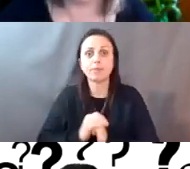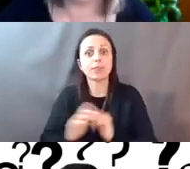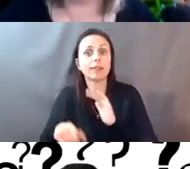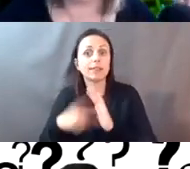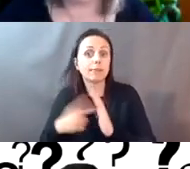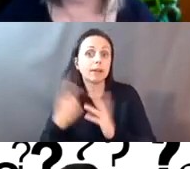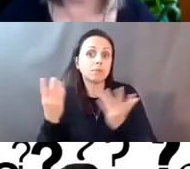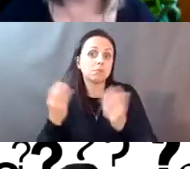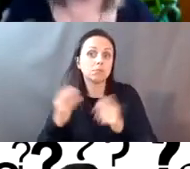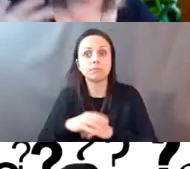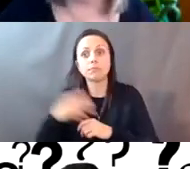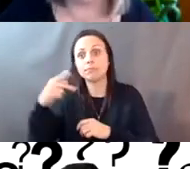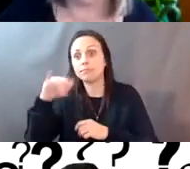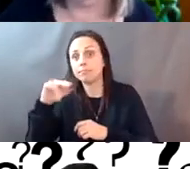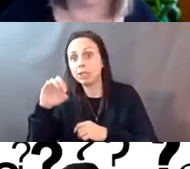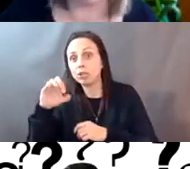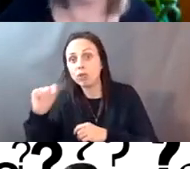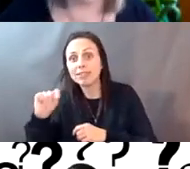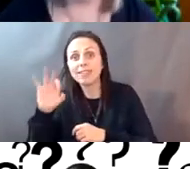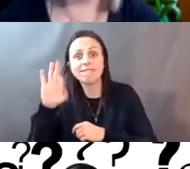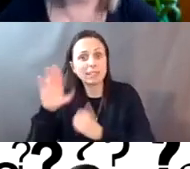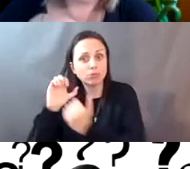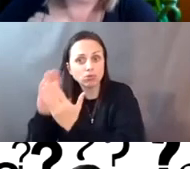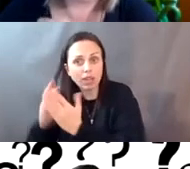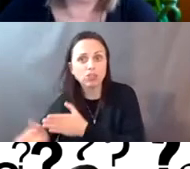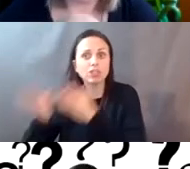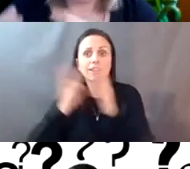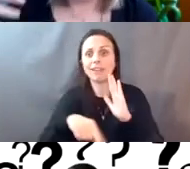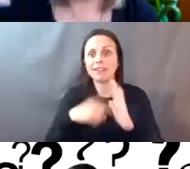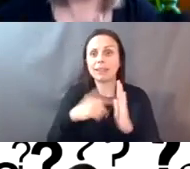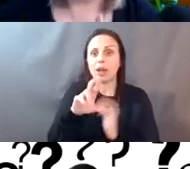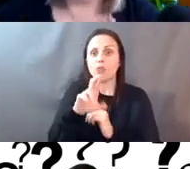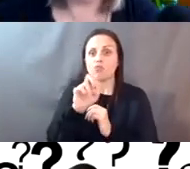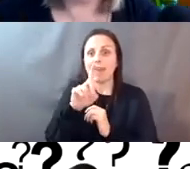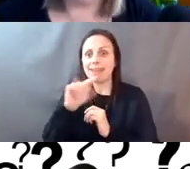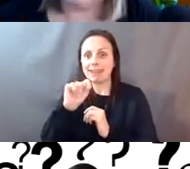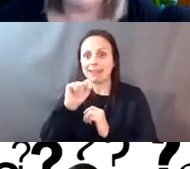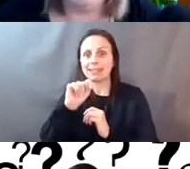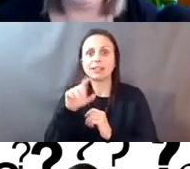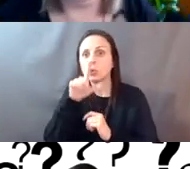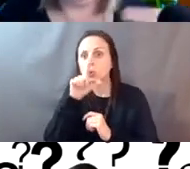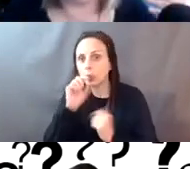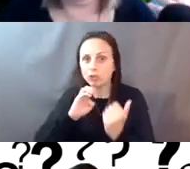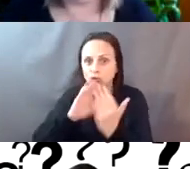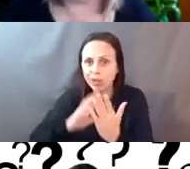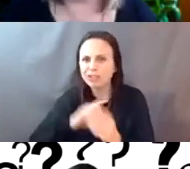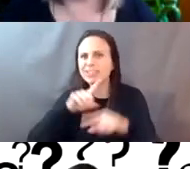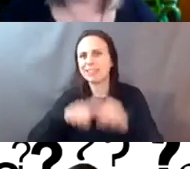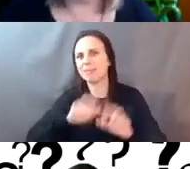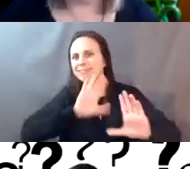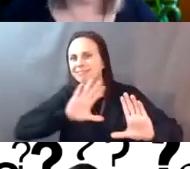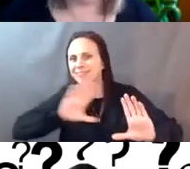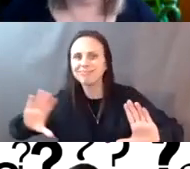be a Pinterest, Facebook strategy. Sometimes it's going to be a Reddit, Twitter strategy. It just